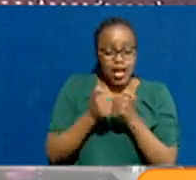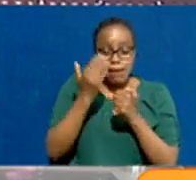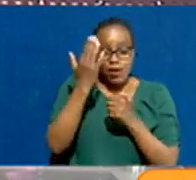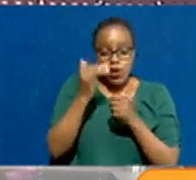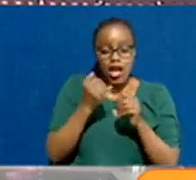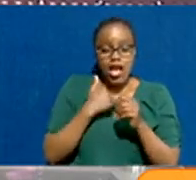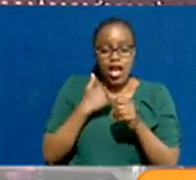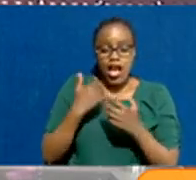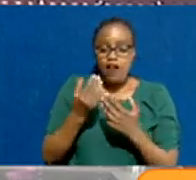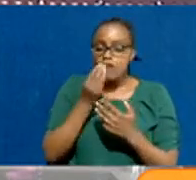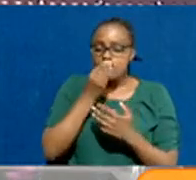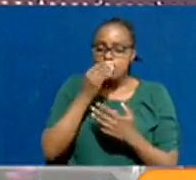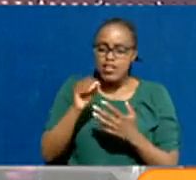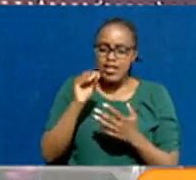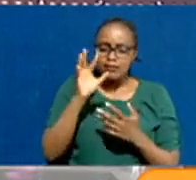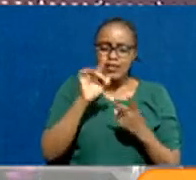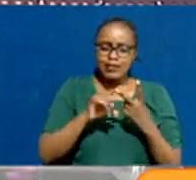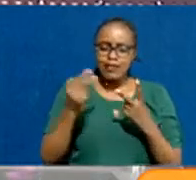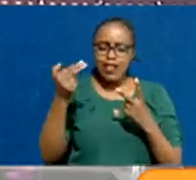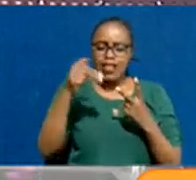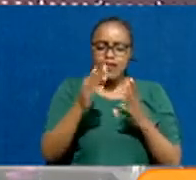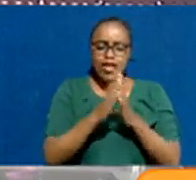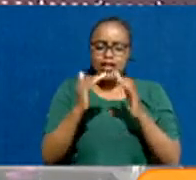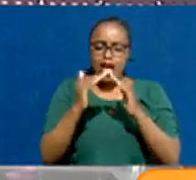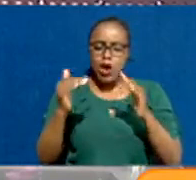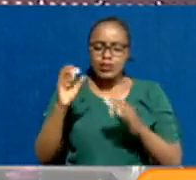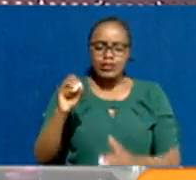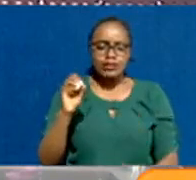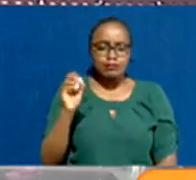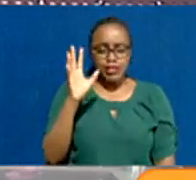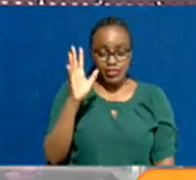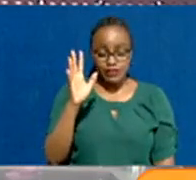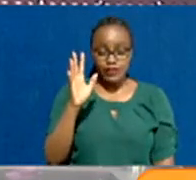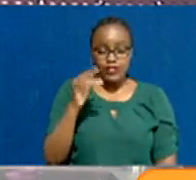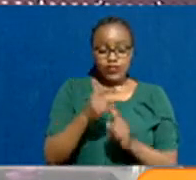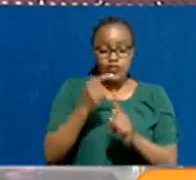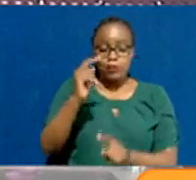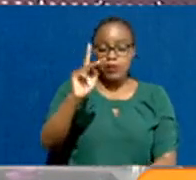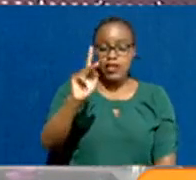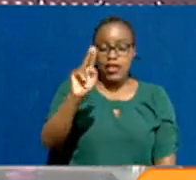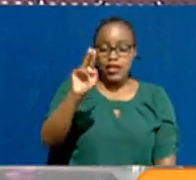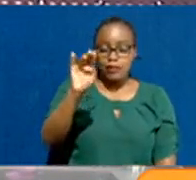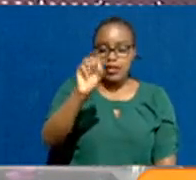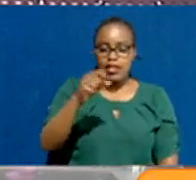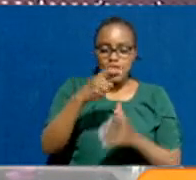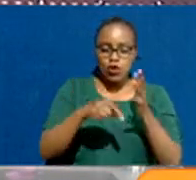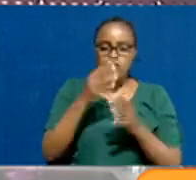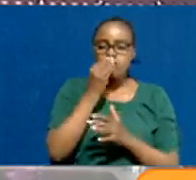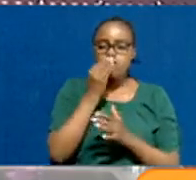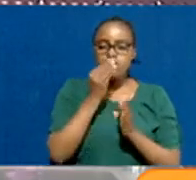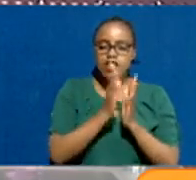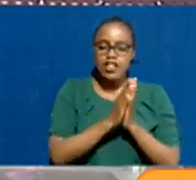the rise in food, fuel, and housing prices. According to KNBS, the prices of food